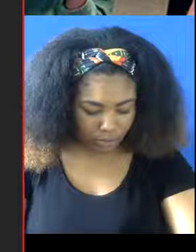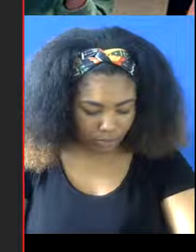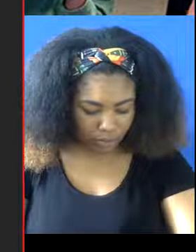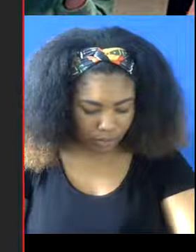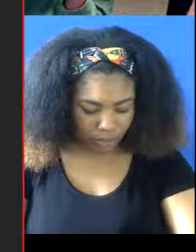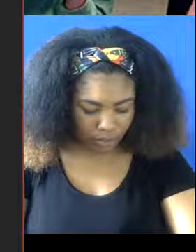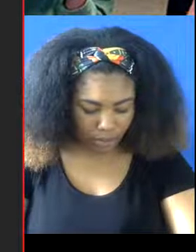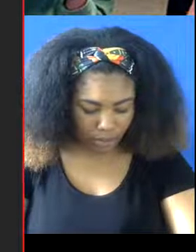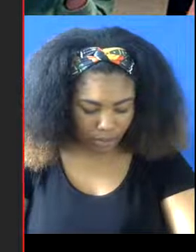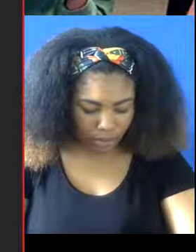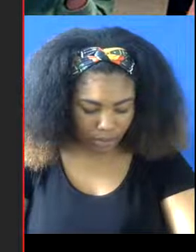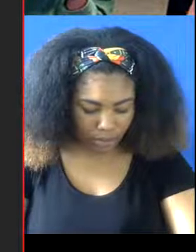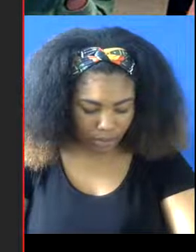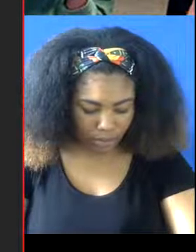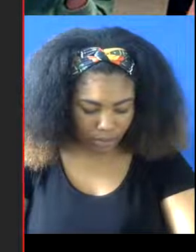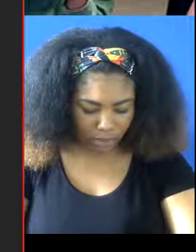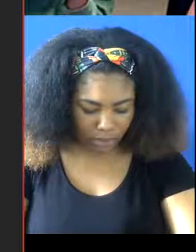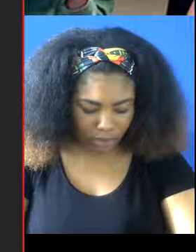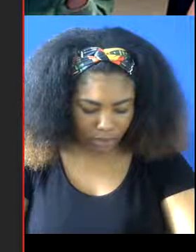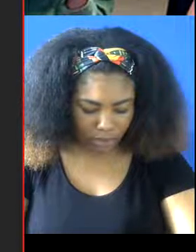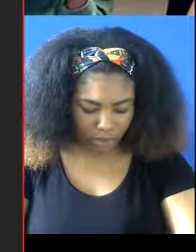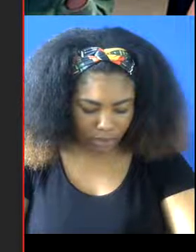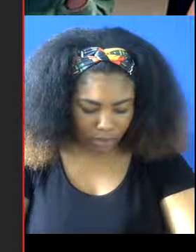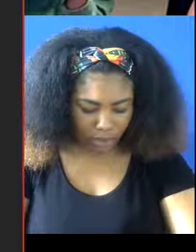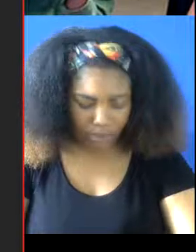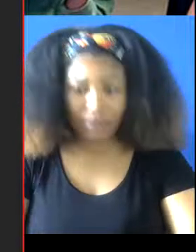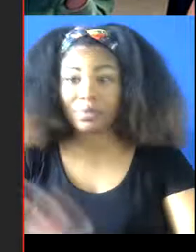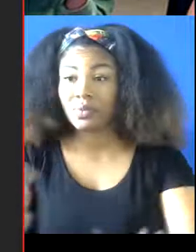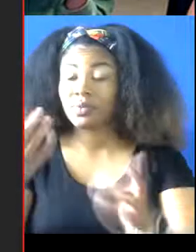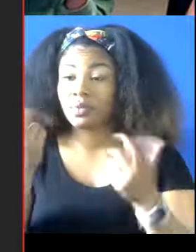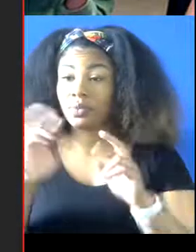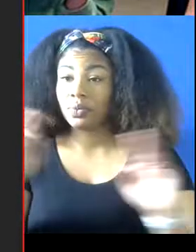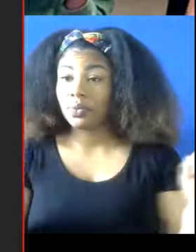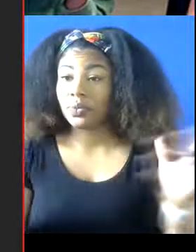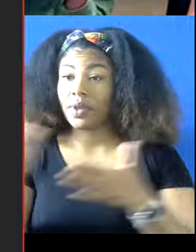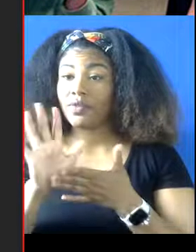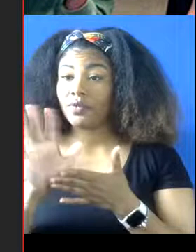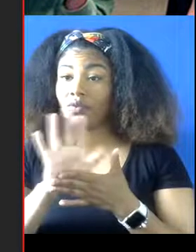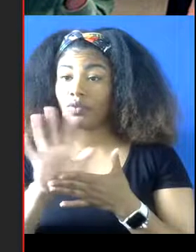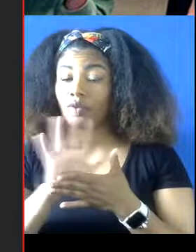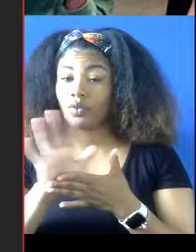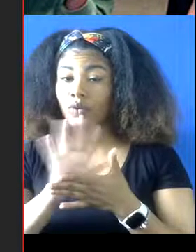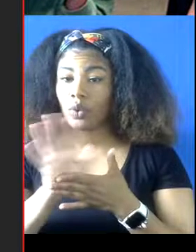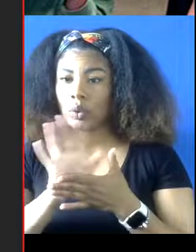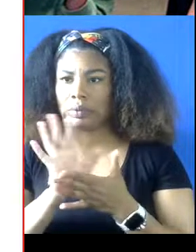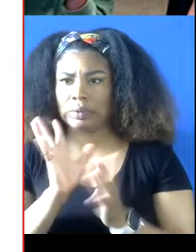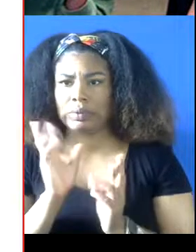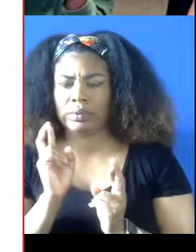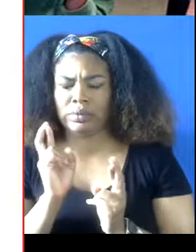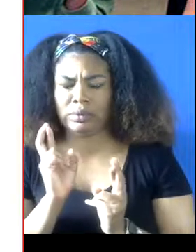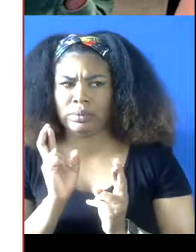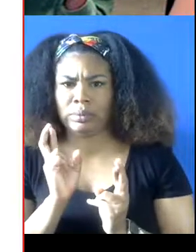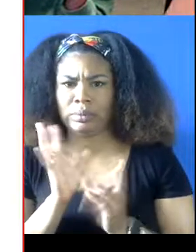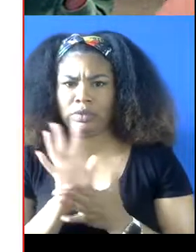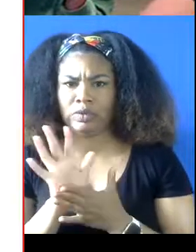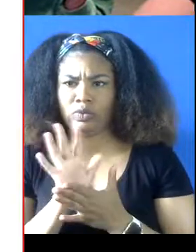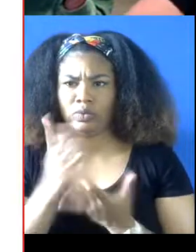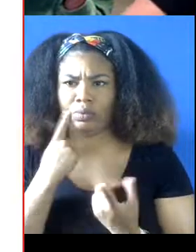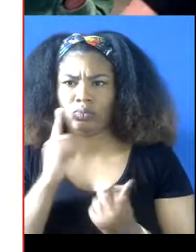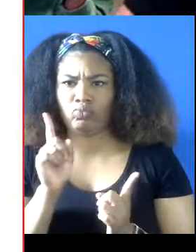All right. Do we have a video on it? I think we have them. We're going to share a video. Well, let's see if we can get this video to play.